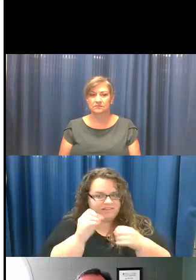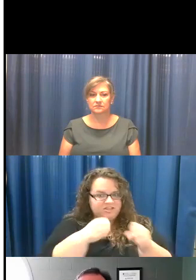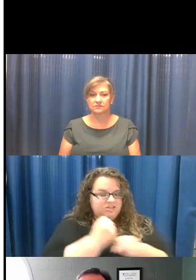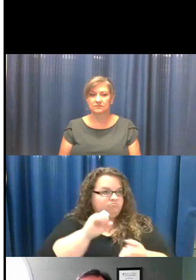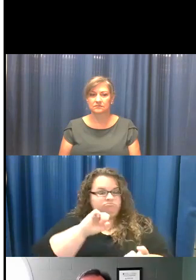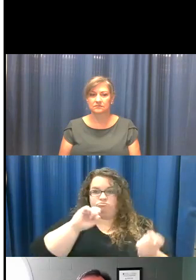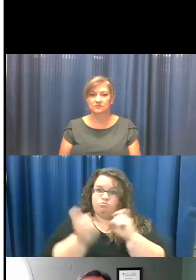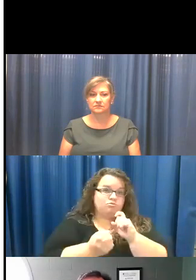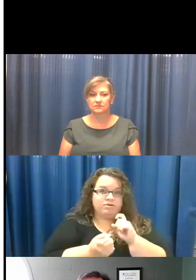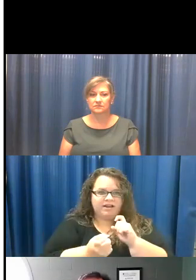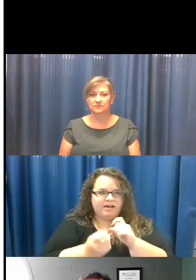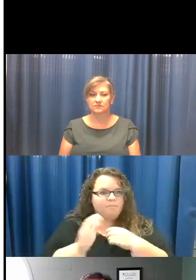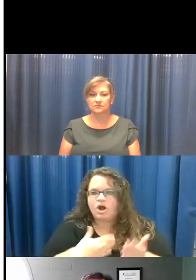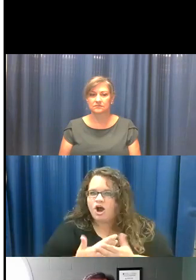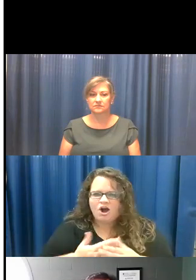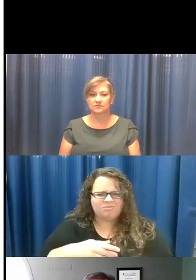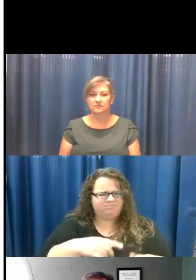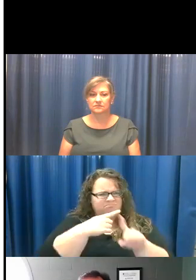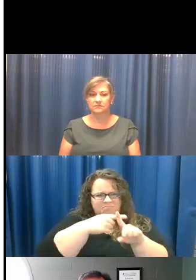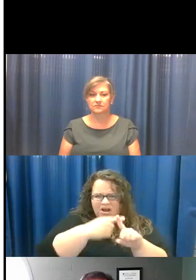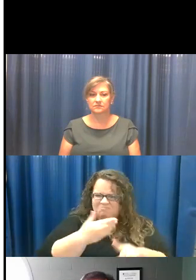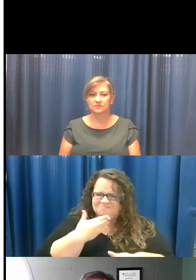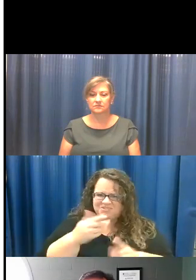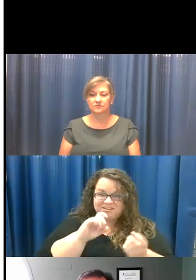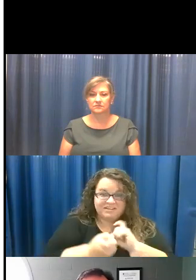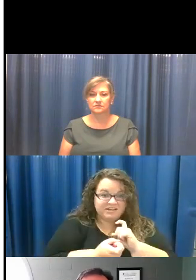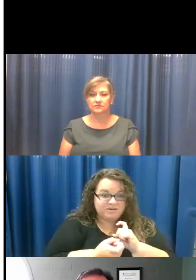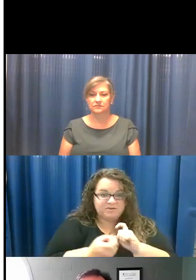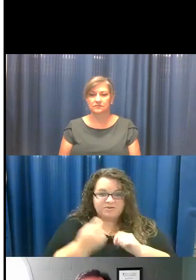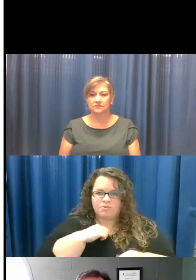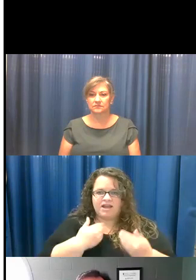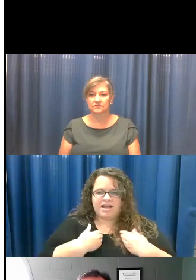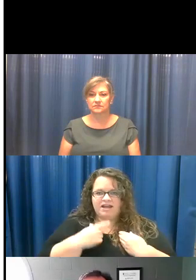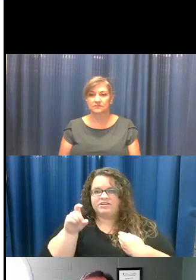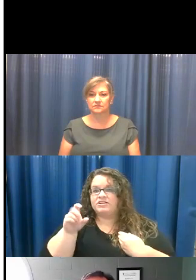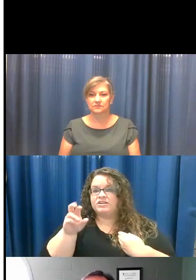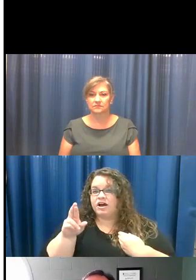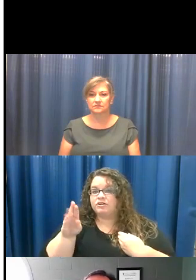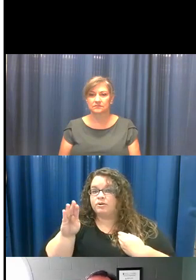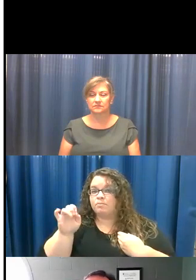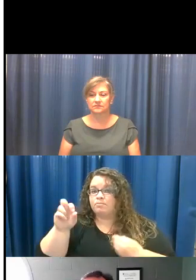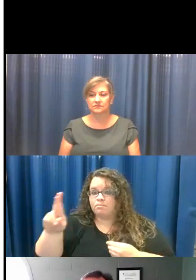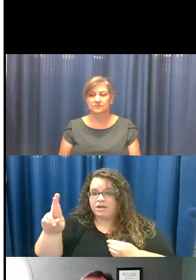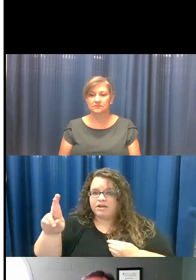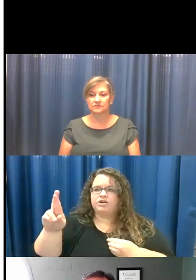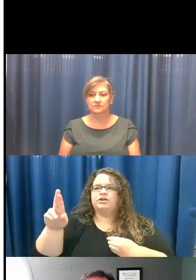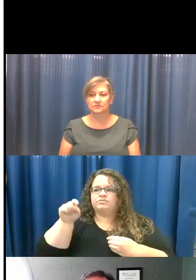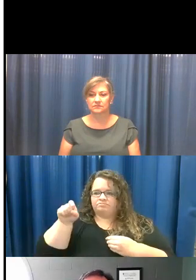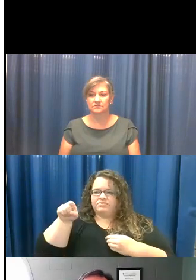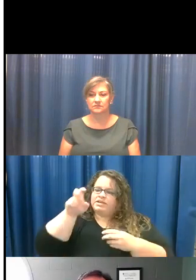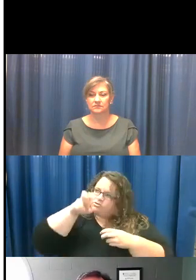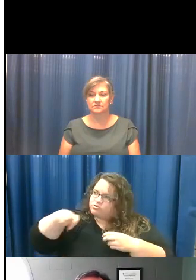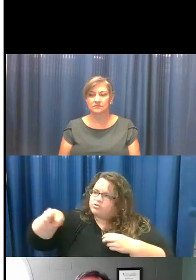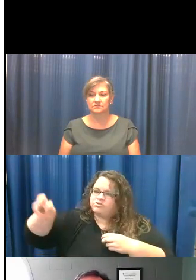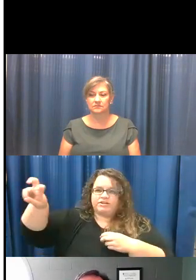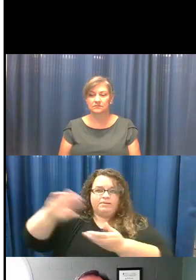all really positive and happy changes. We had Dr. Baker, who realized the long-term goal of becoming a president, and he's now over